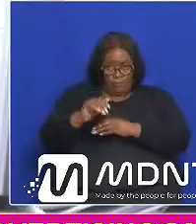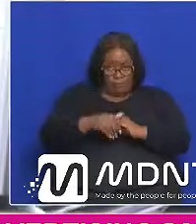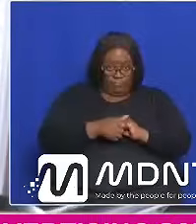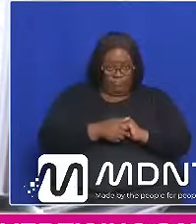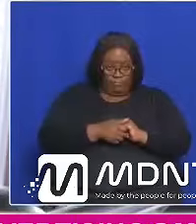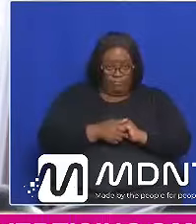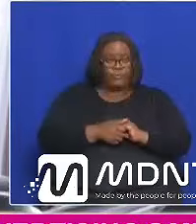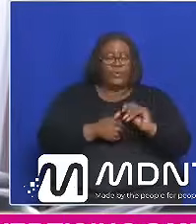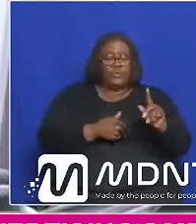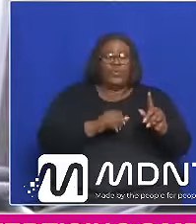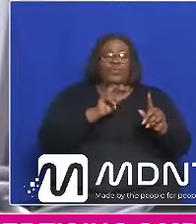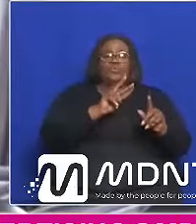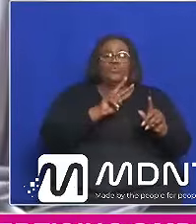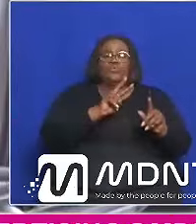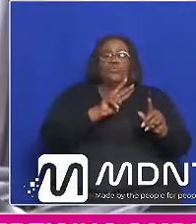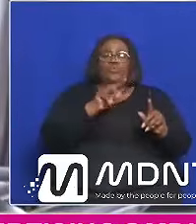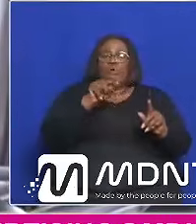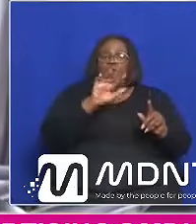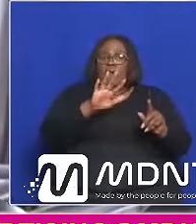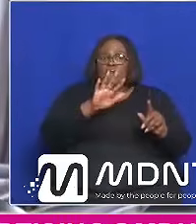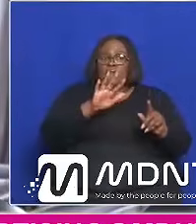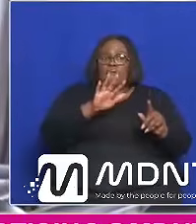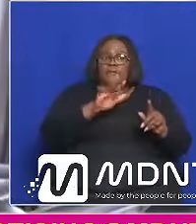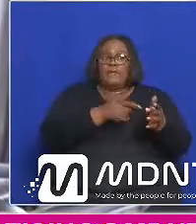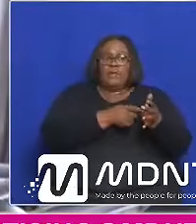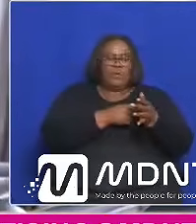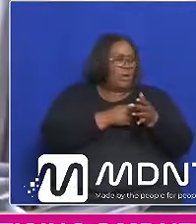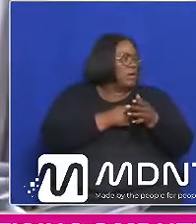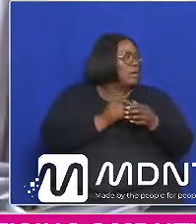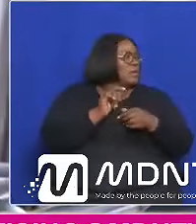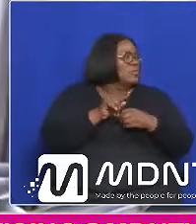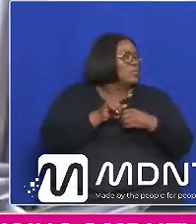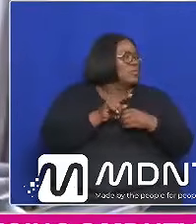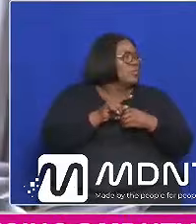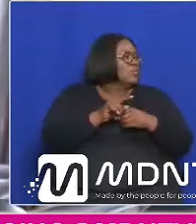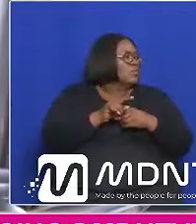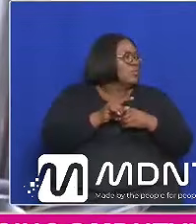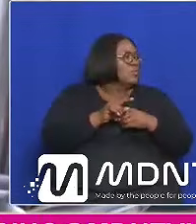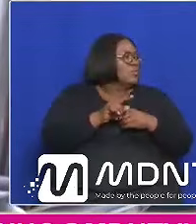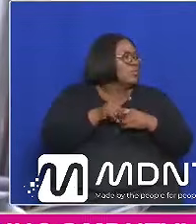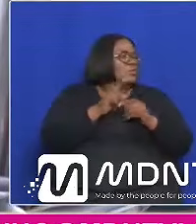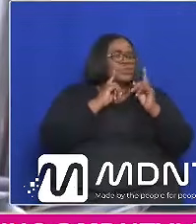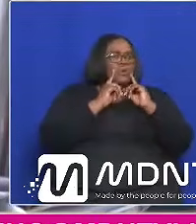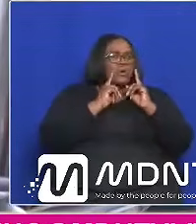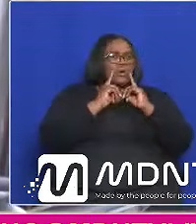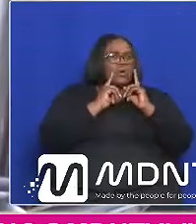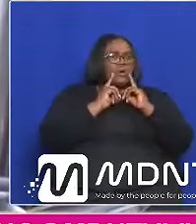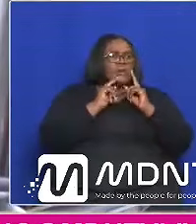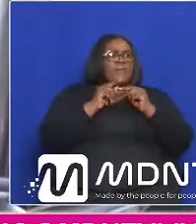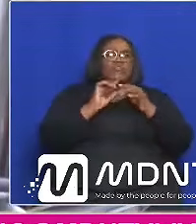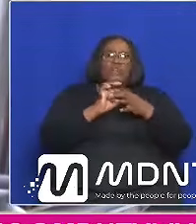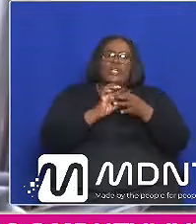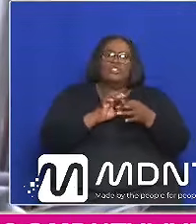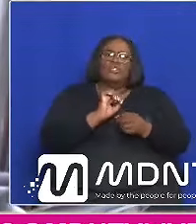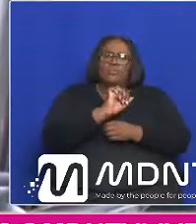2.5 required you to speak to the nature and extent of your relationship with certain individuals